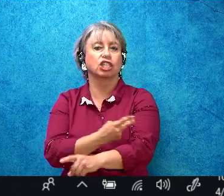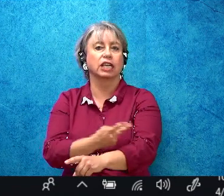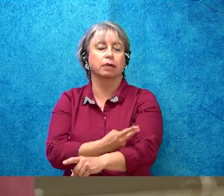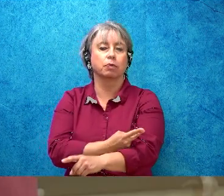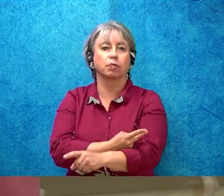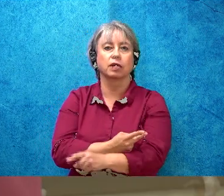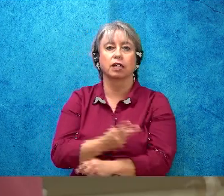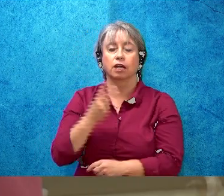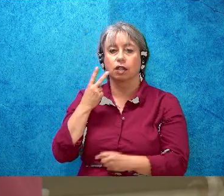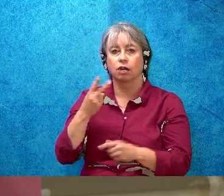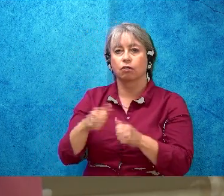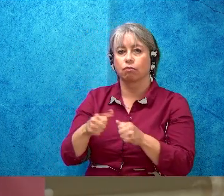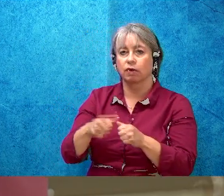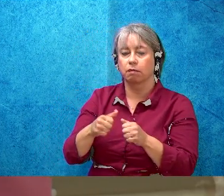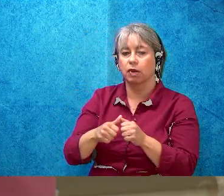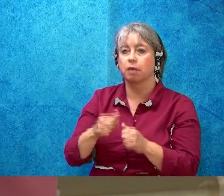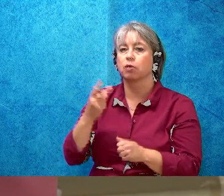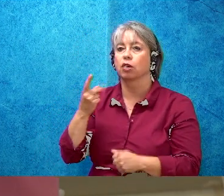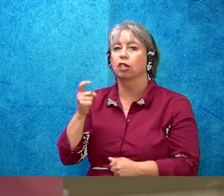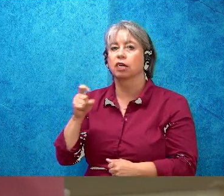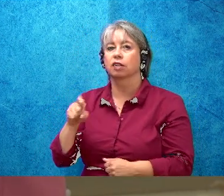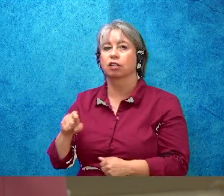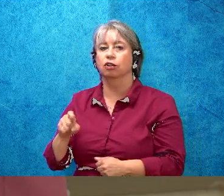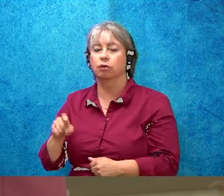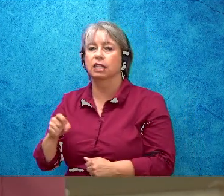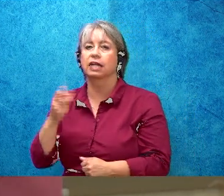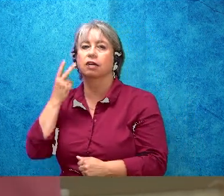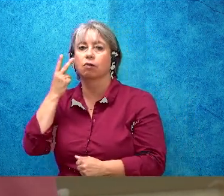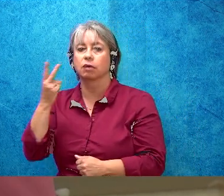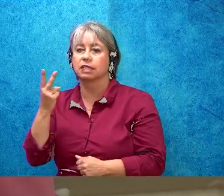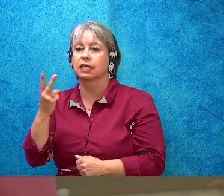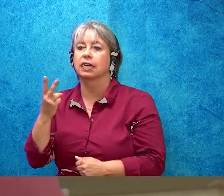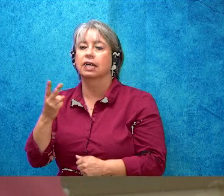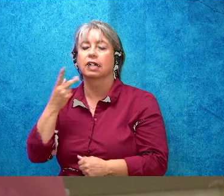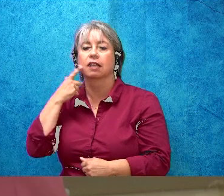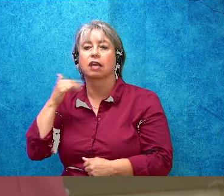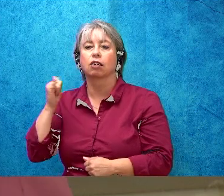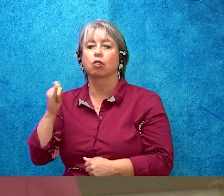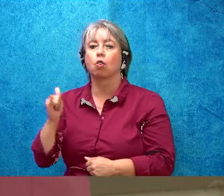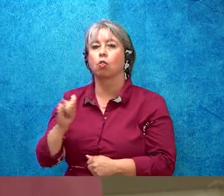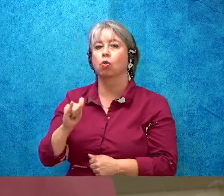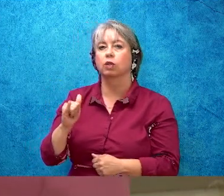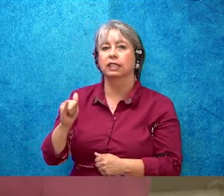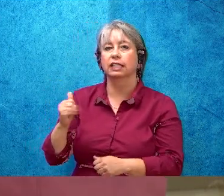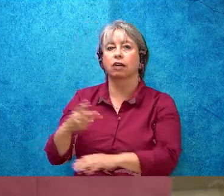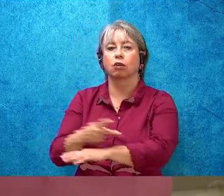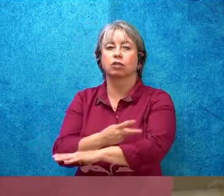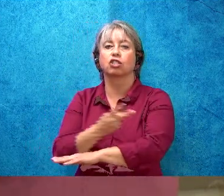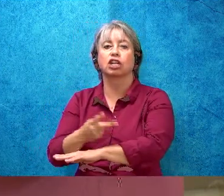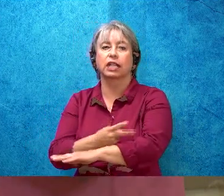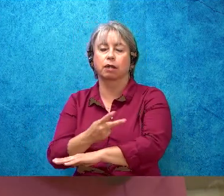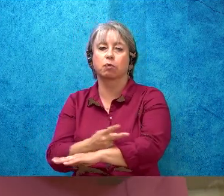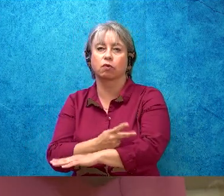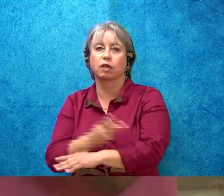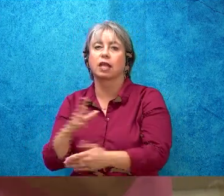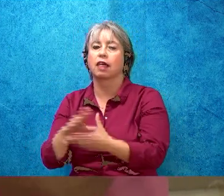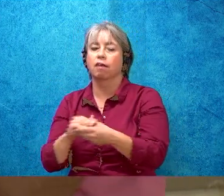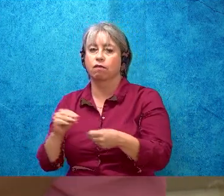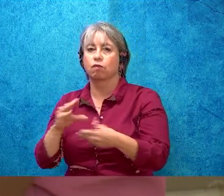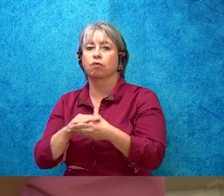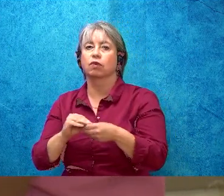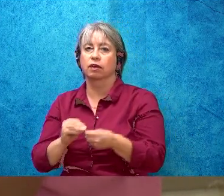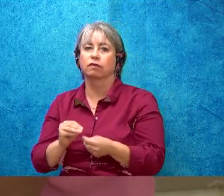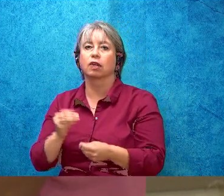you remember when they had to get the golden fleece and they're fighting over it at the end. So this is from that story as well, okay? That whole golden fleece, that